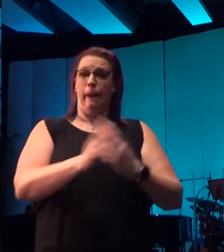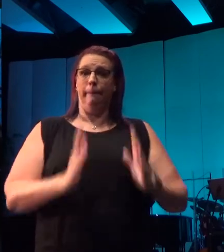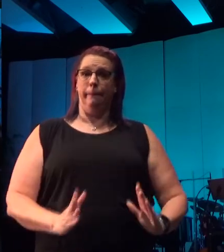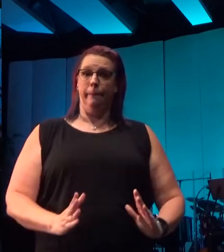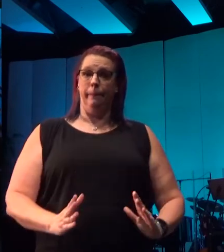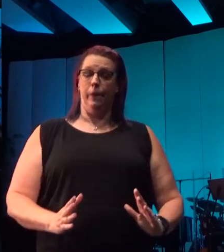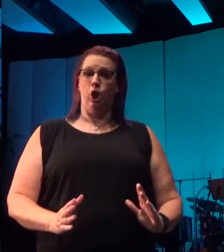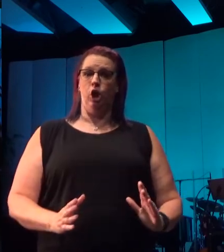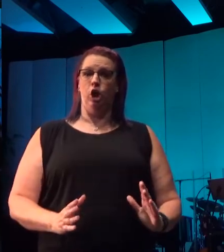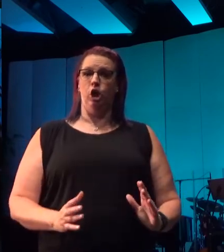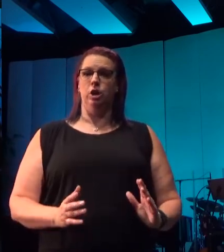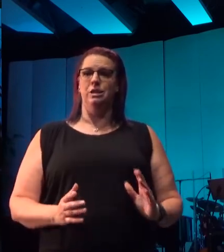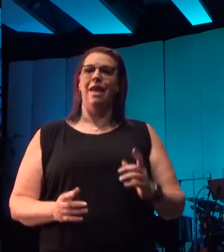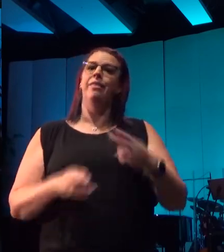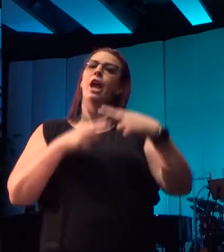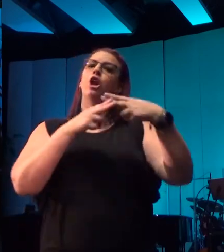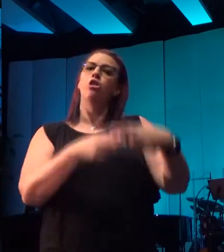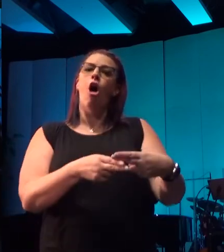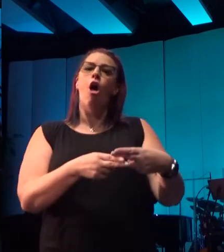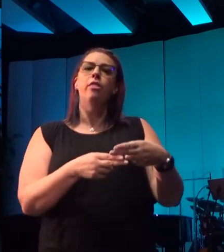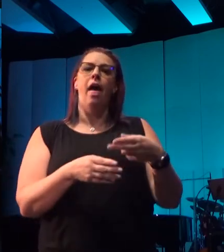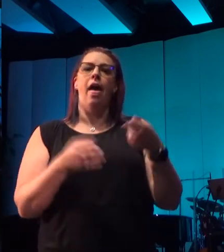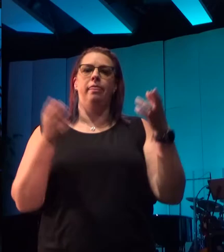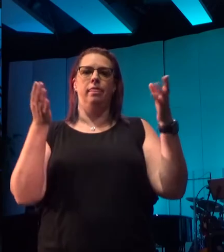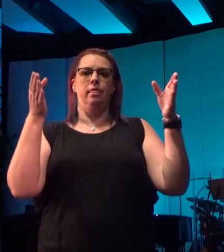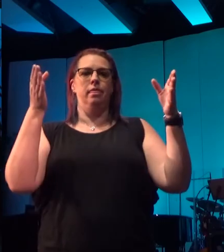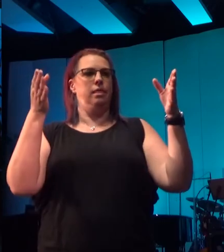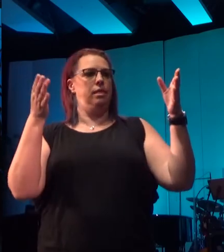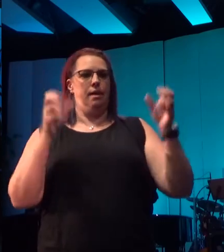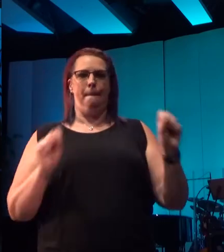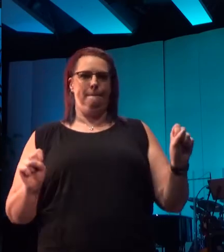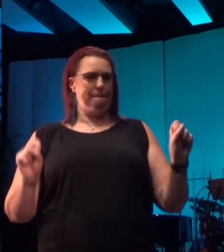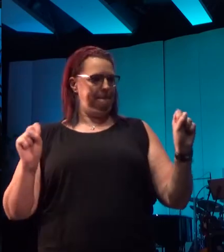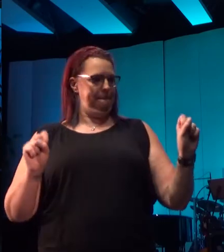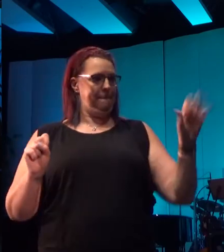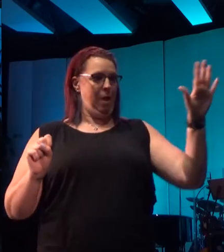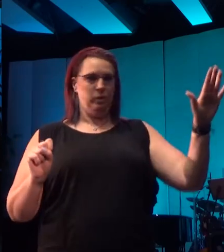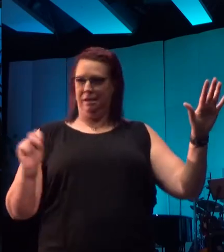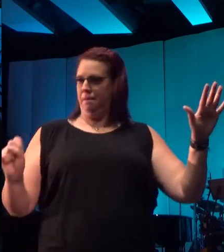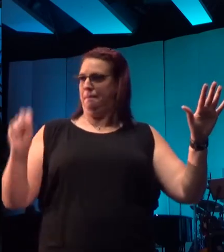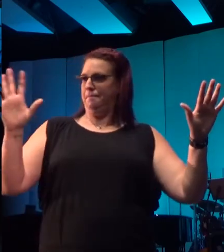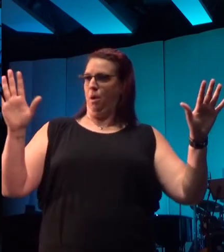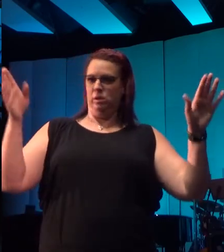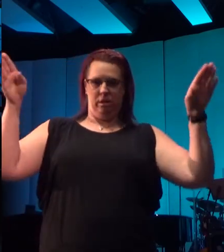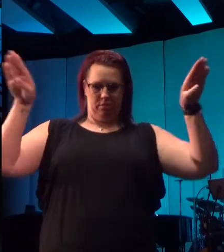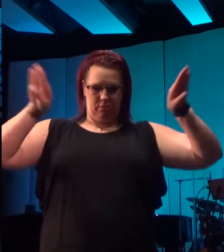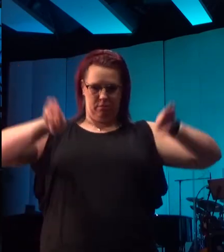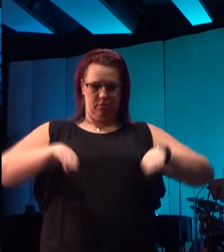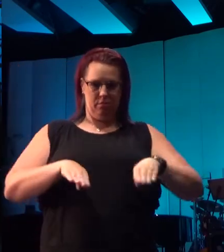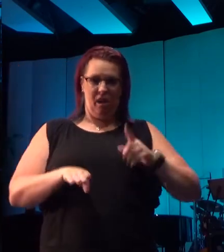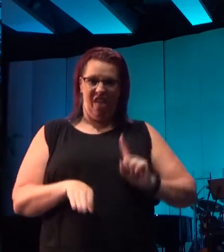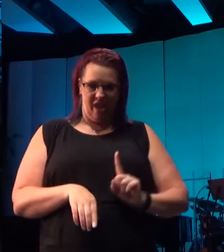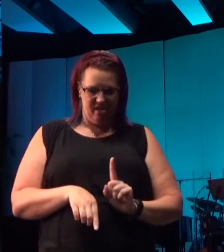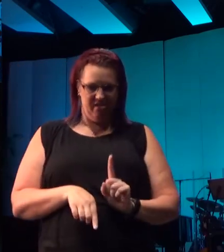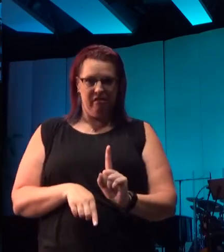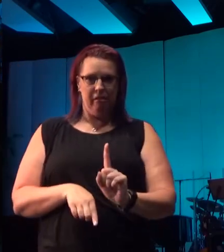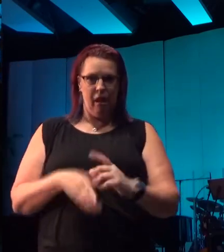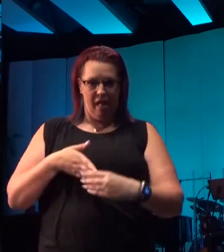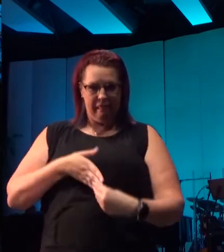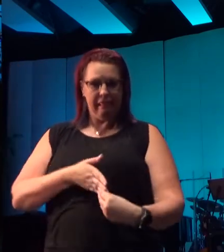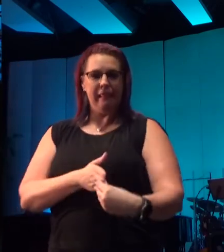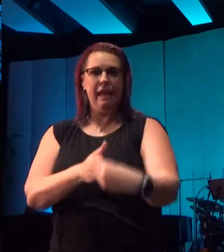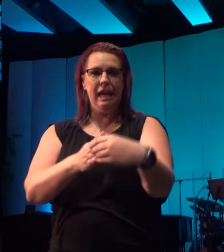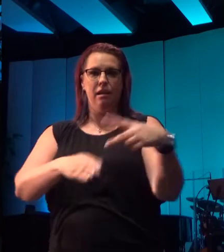the valleys, the deep crevices between the mountains where they would try to lead the sheep to better grazing. And